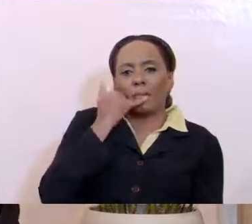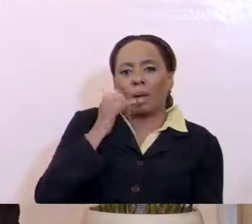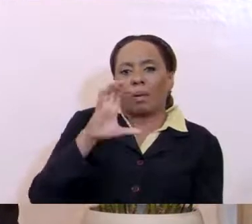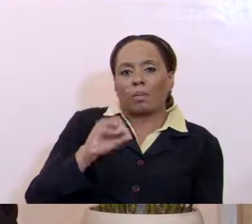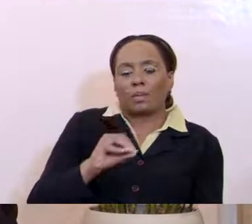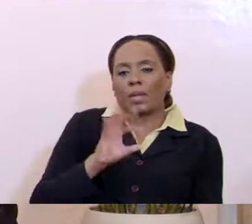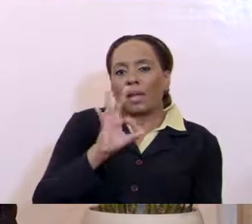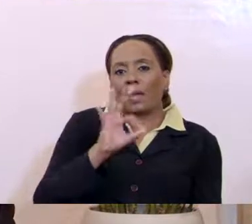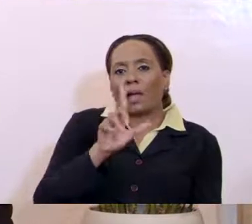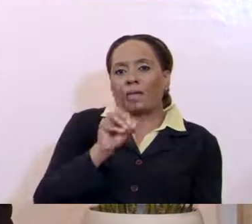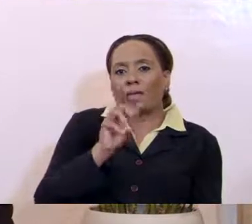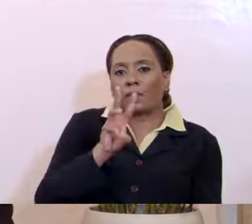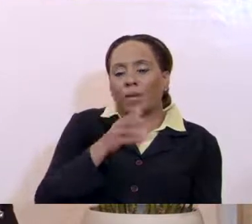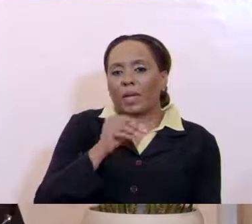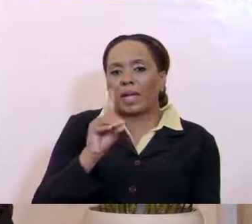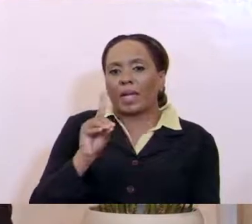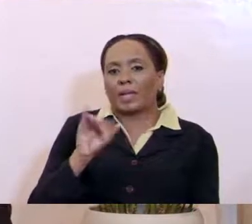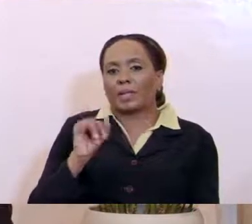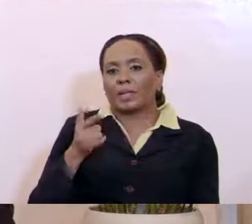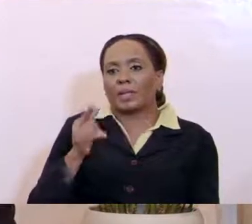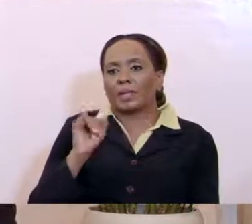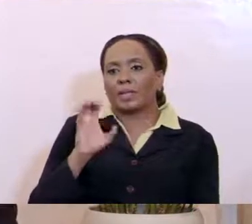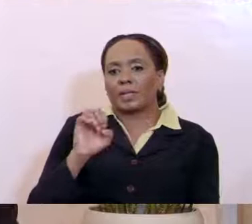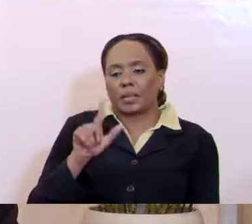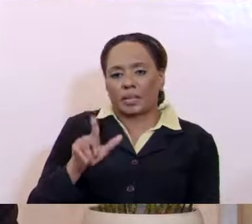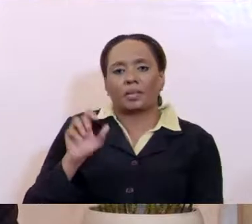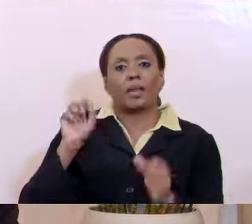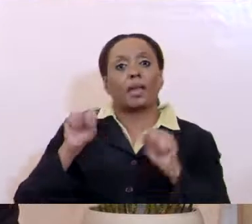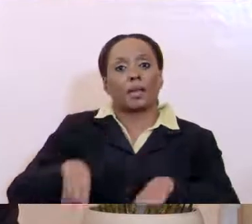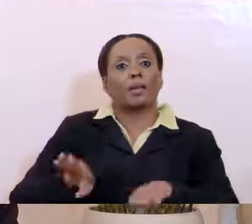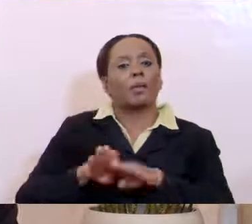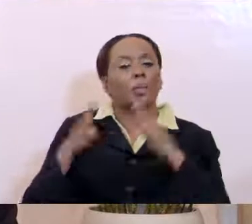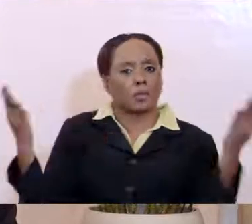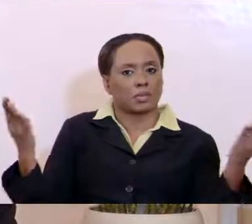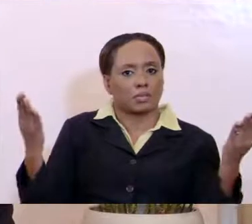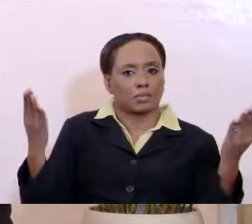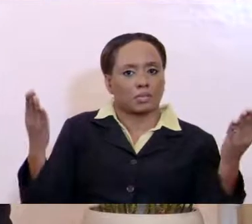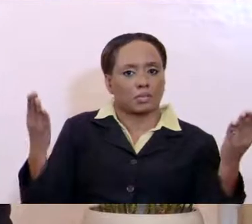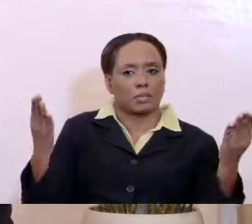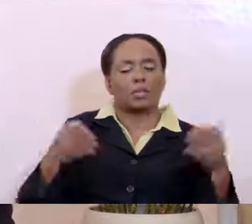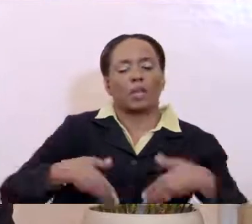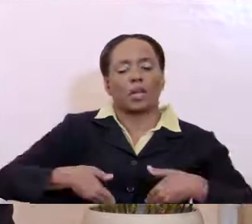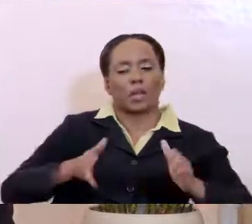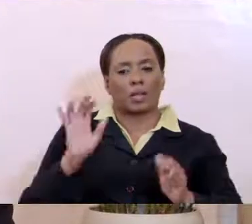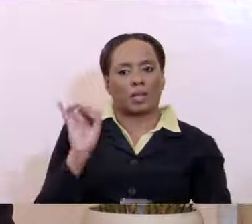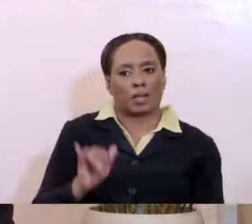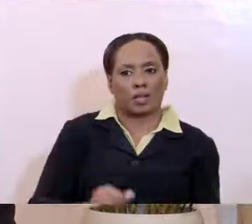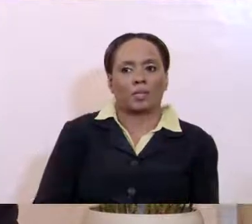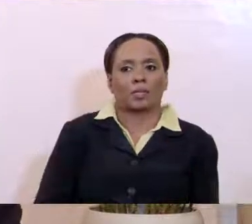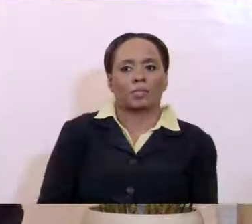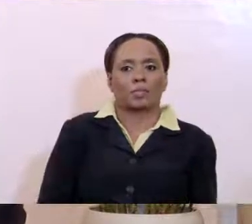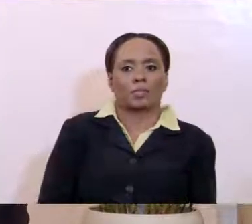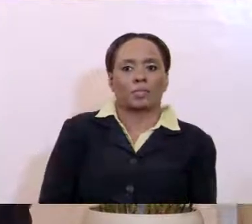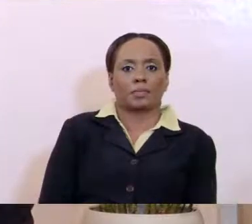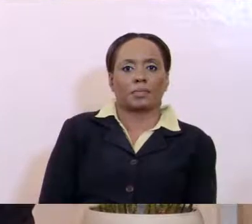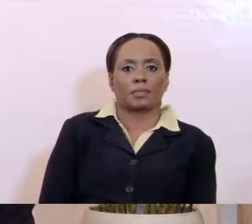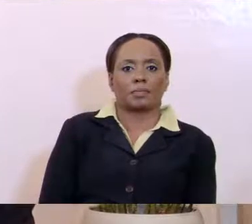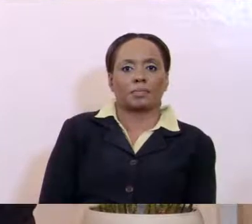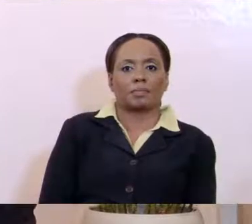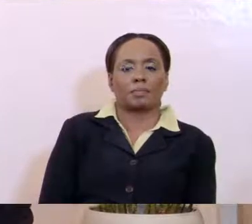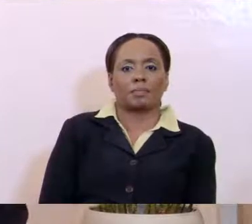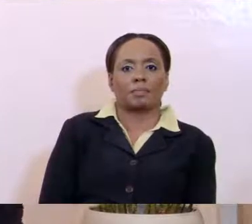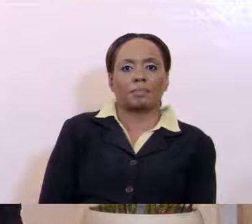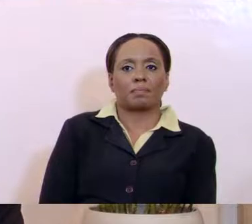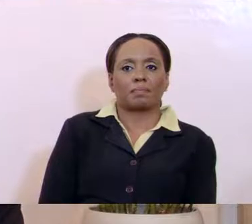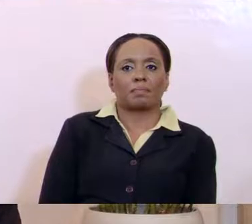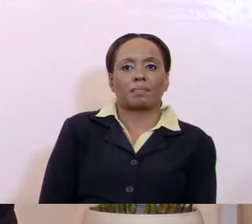that Barbadians do need to have things done with their phones and so on, so we're going to permit that. And we're also permitting it in the area